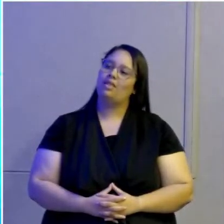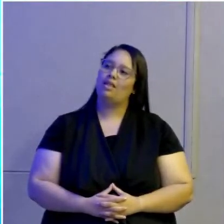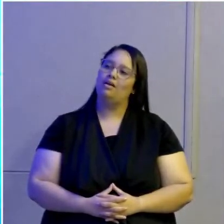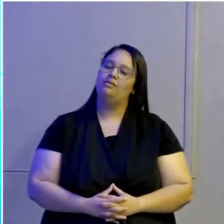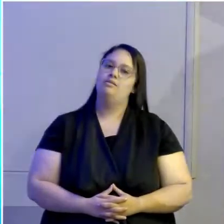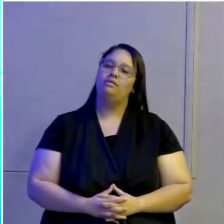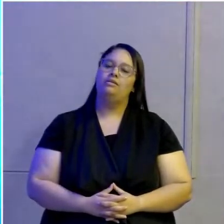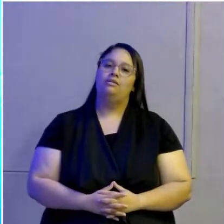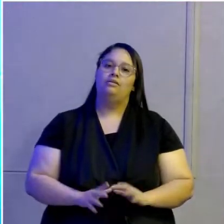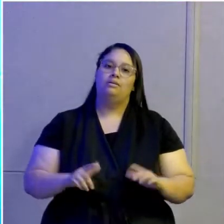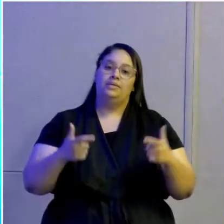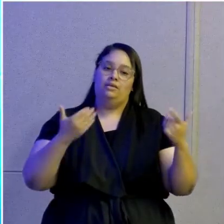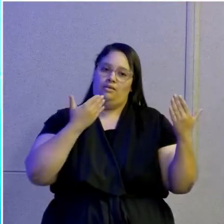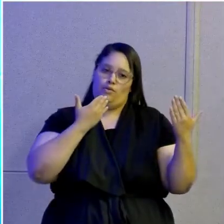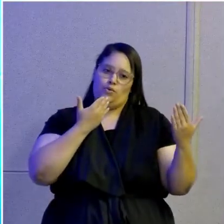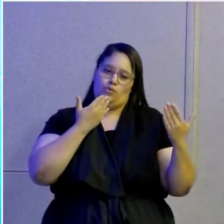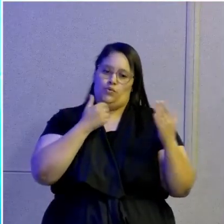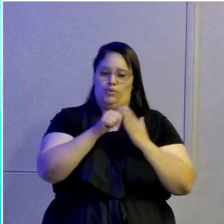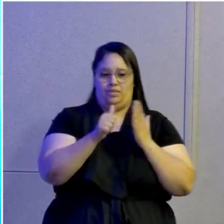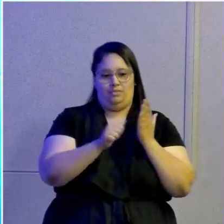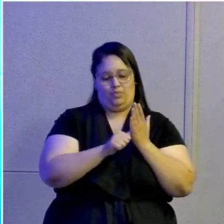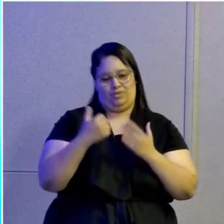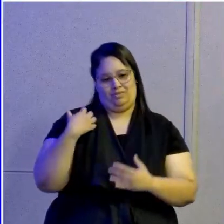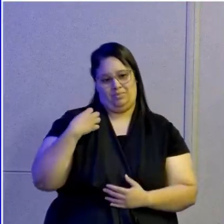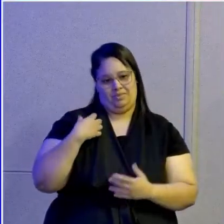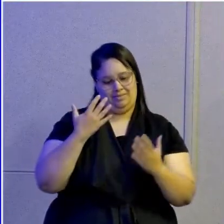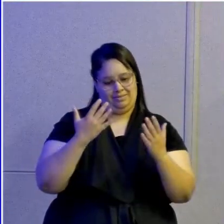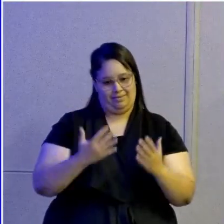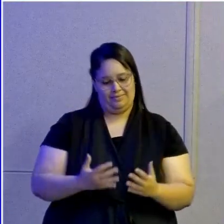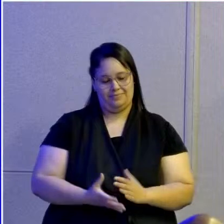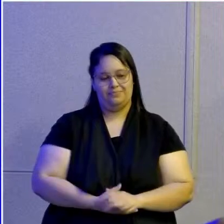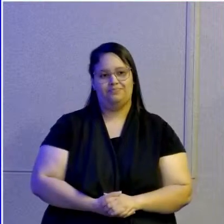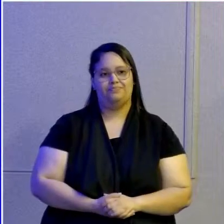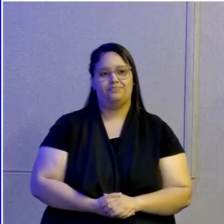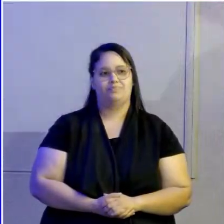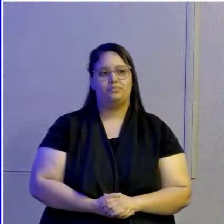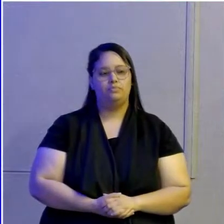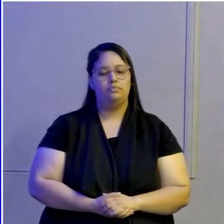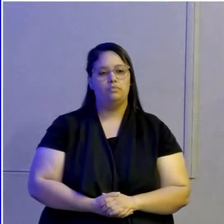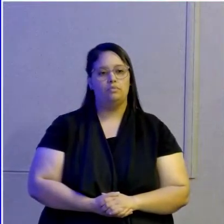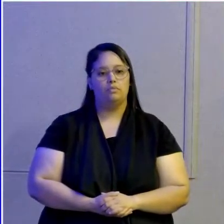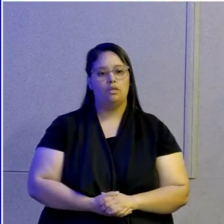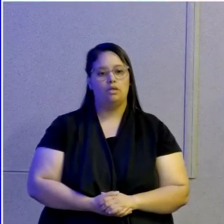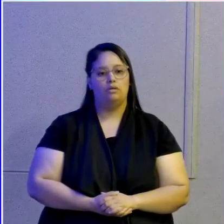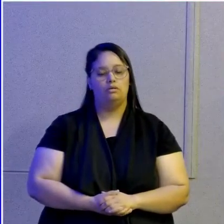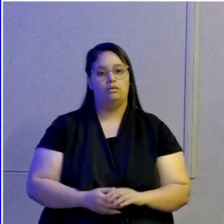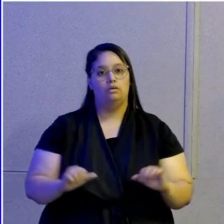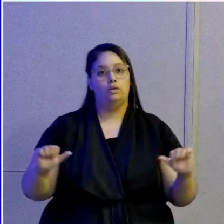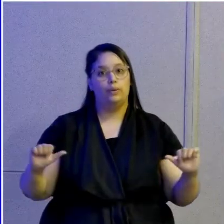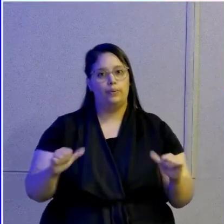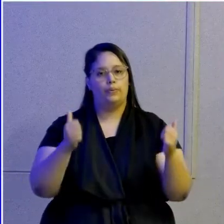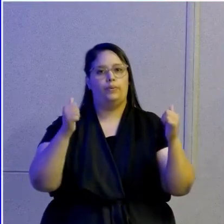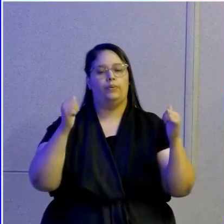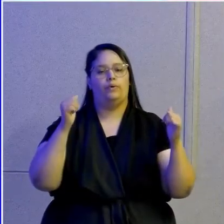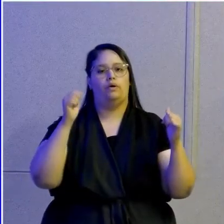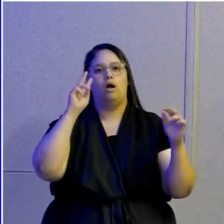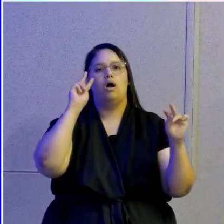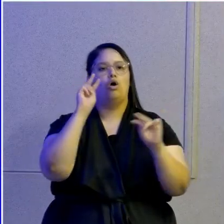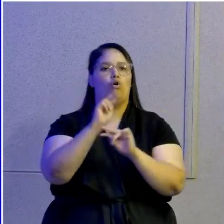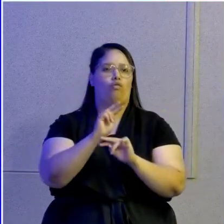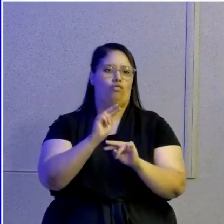Firstly, a big thank you, Deputy Minister. That was a great overview of what we really need to do as a country and what a